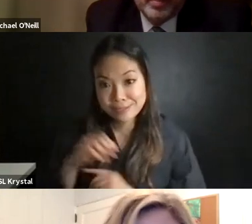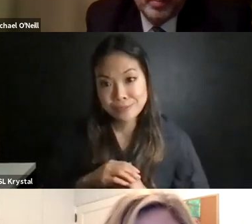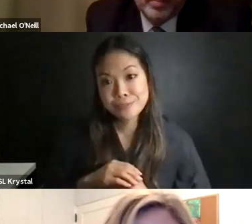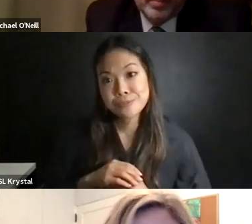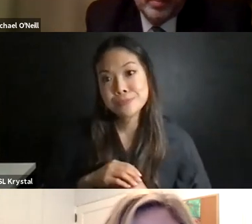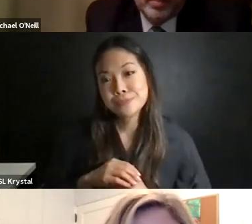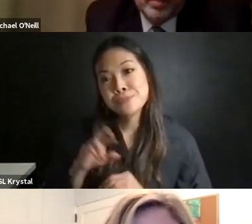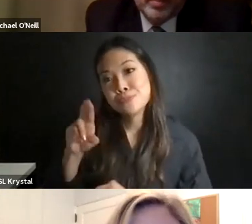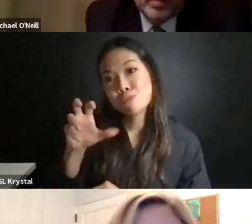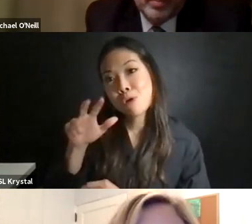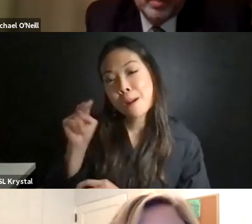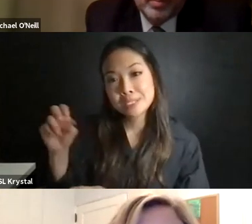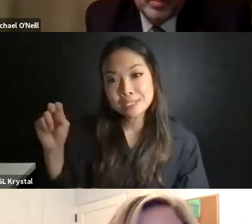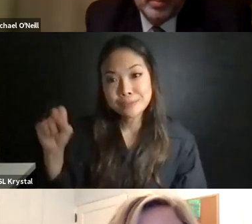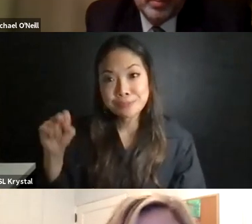yes